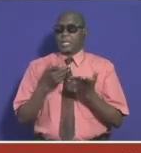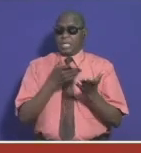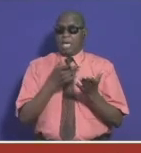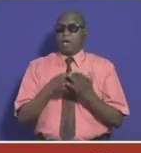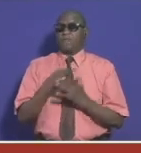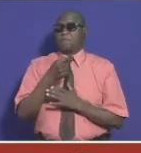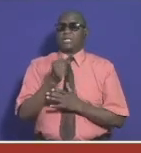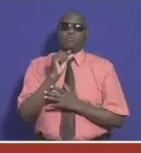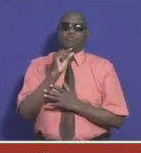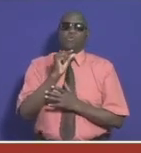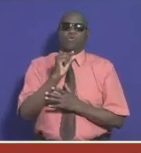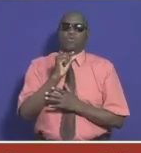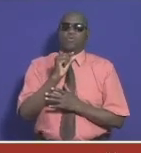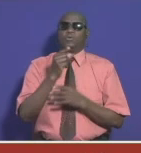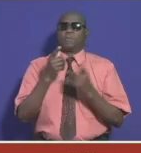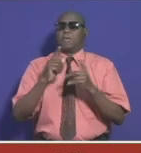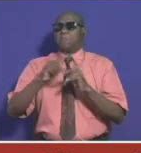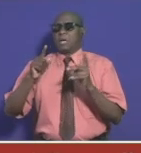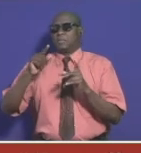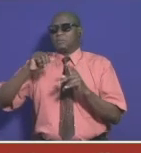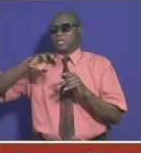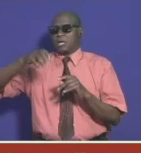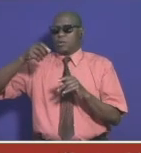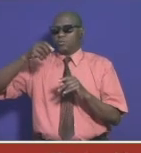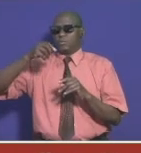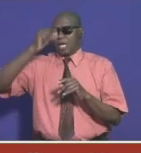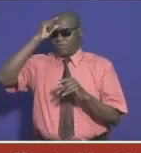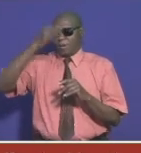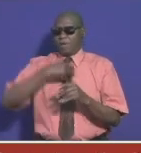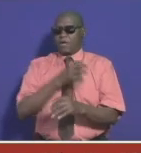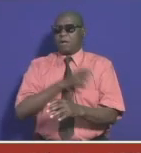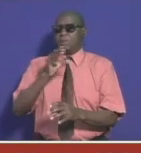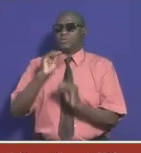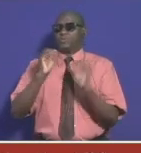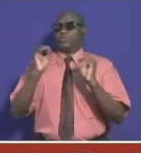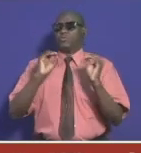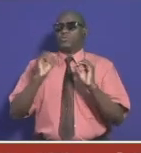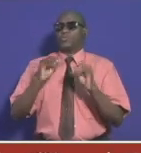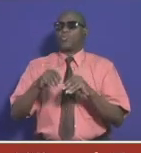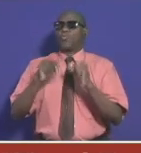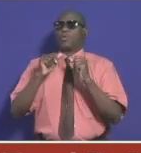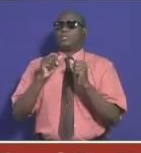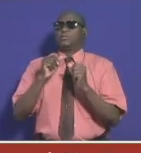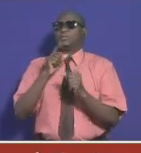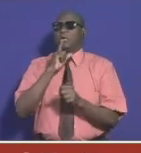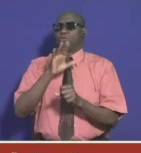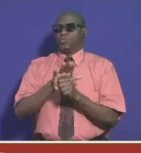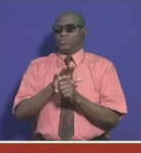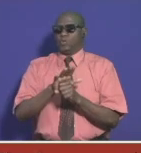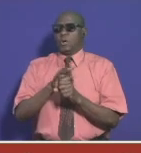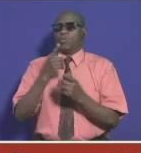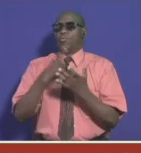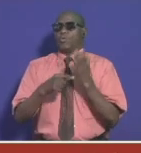the county governments, I don't think the county governments have the capacity even to quality assure what is being done by